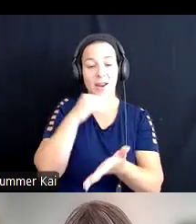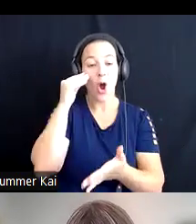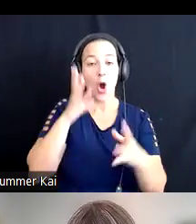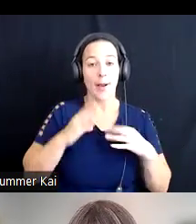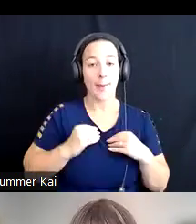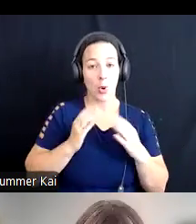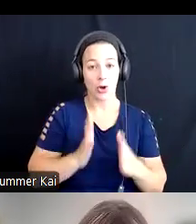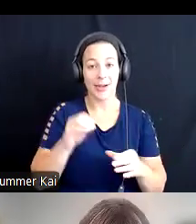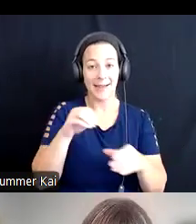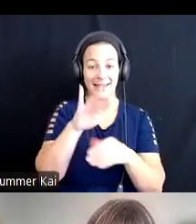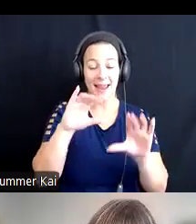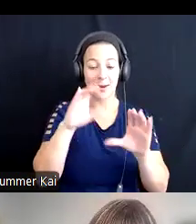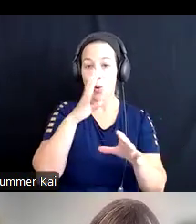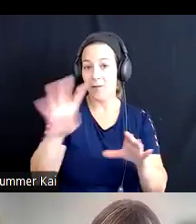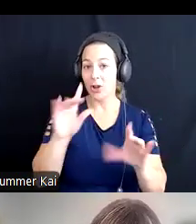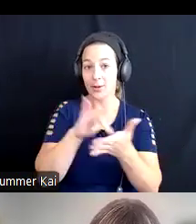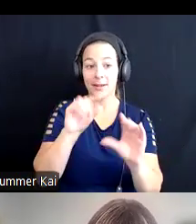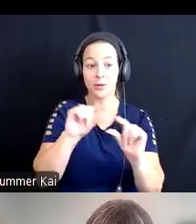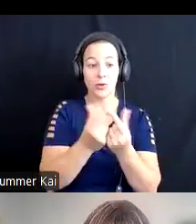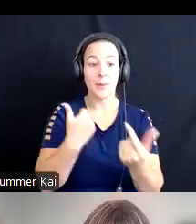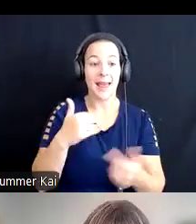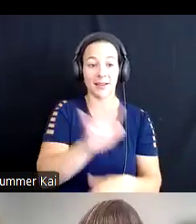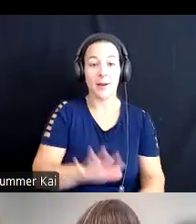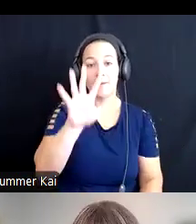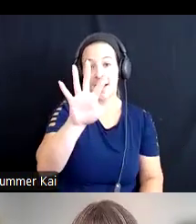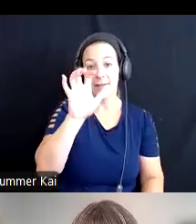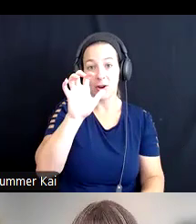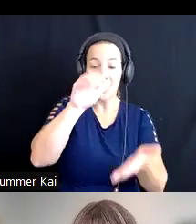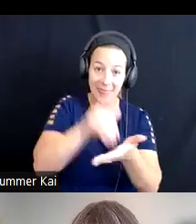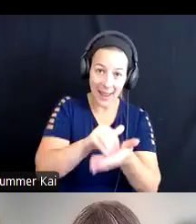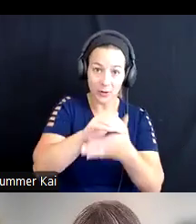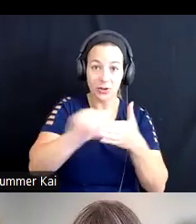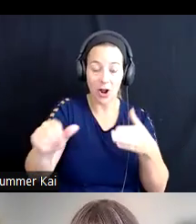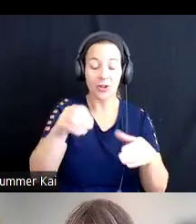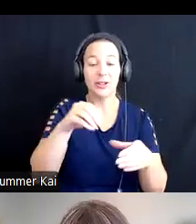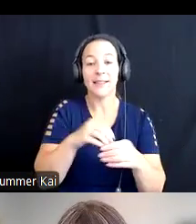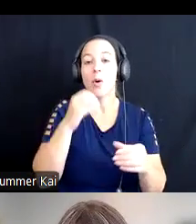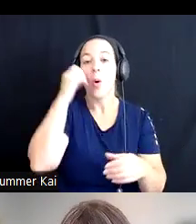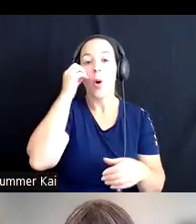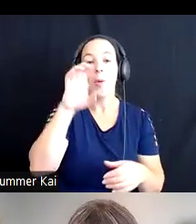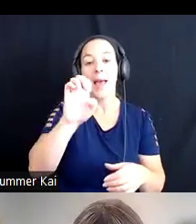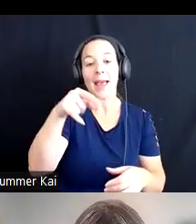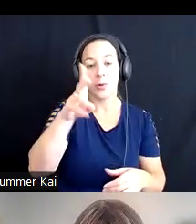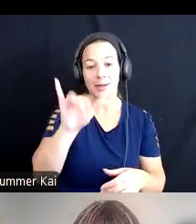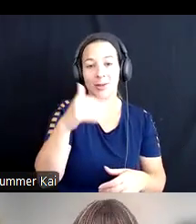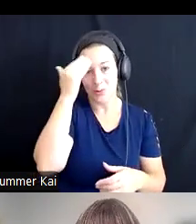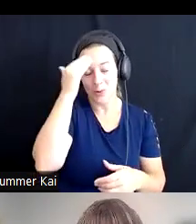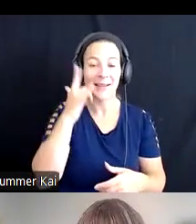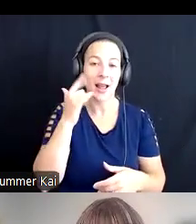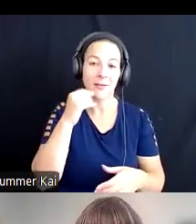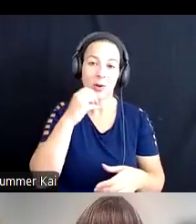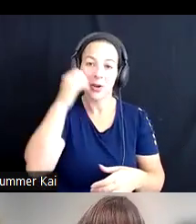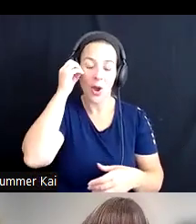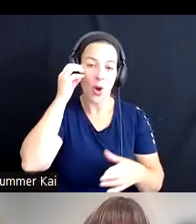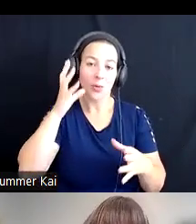middle has about $500,000 in home equity. California's property values are quite high, as you know. And so